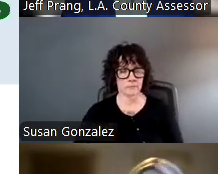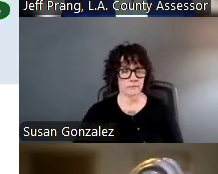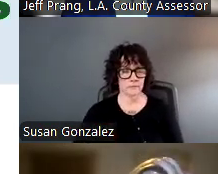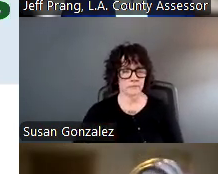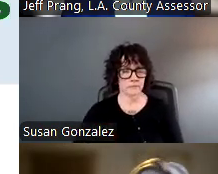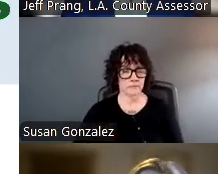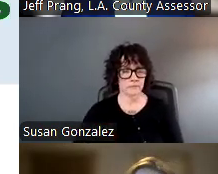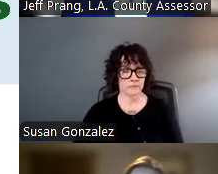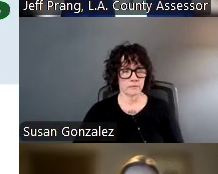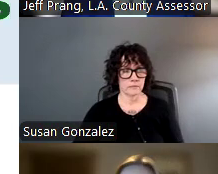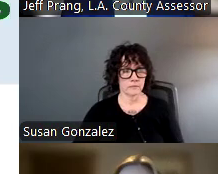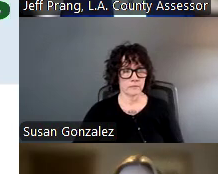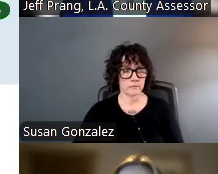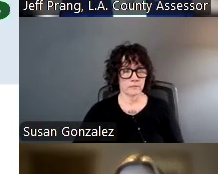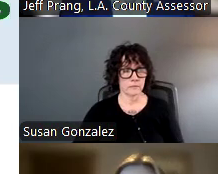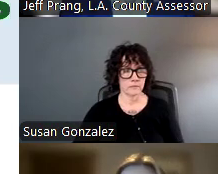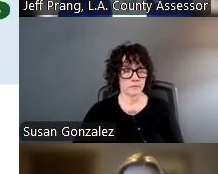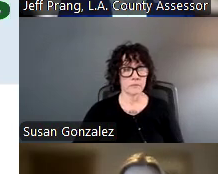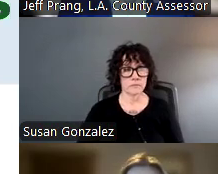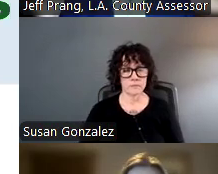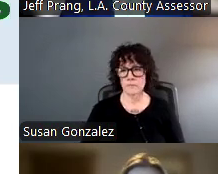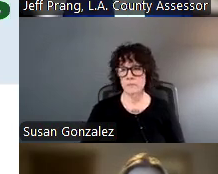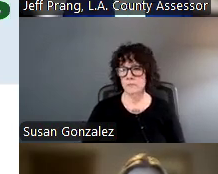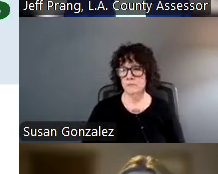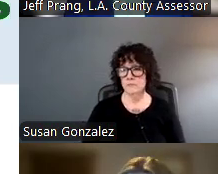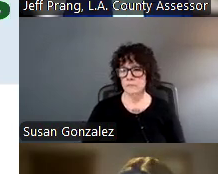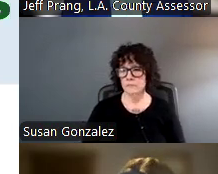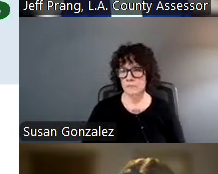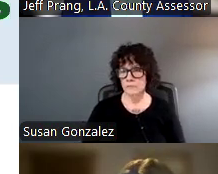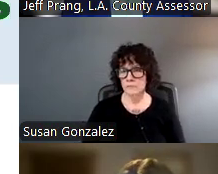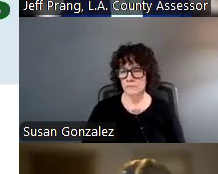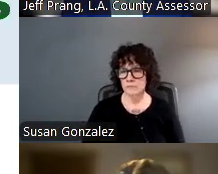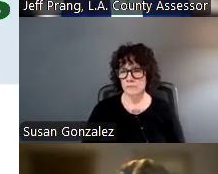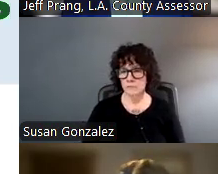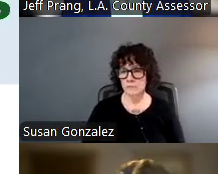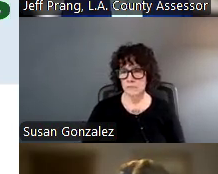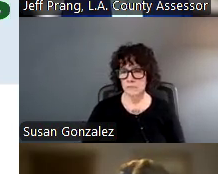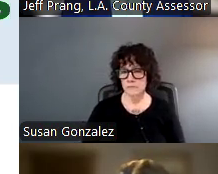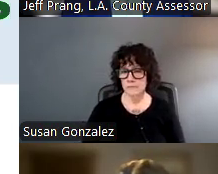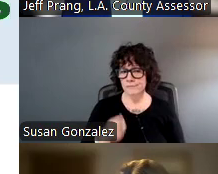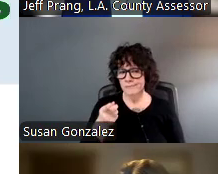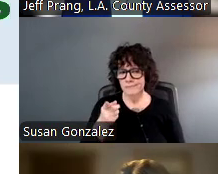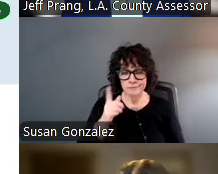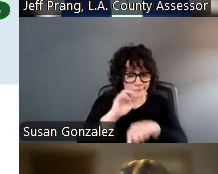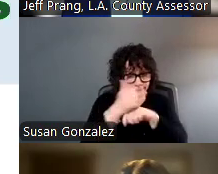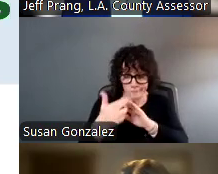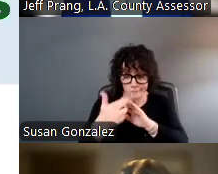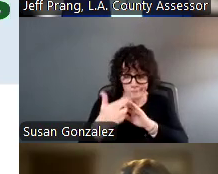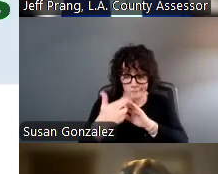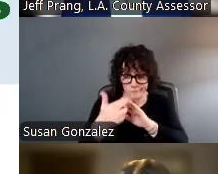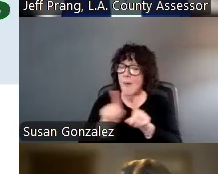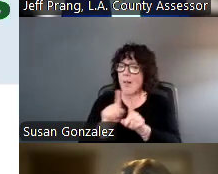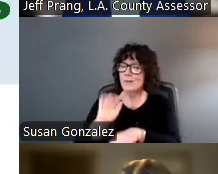You can also set up a personal profile with your property on our website that will allow you to take care of a lot of